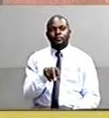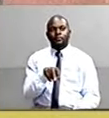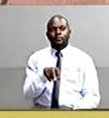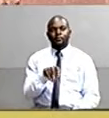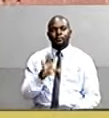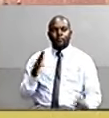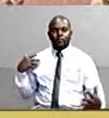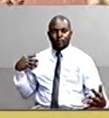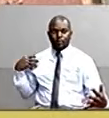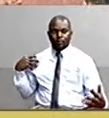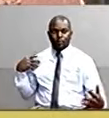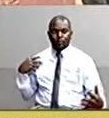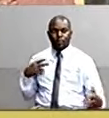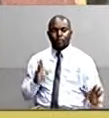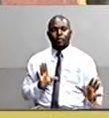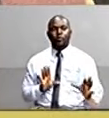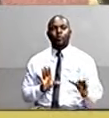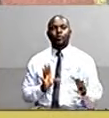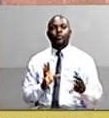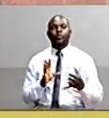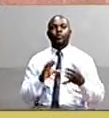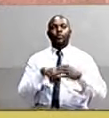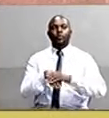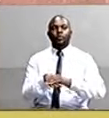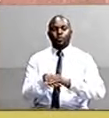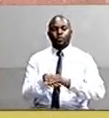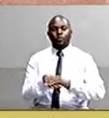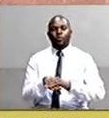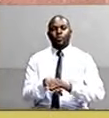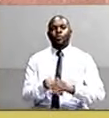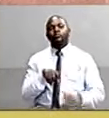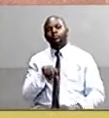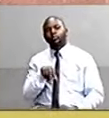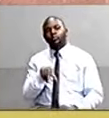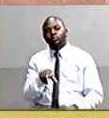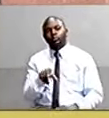Since we have to combine walking with mobilization,